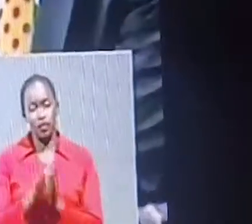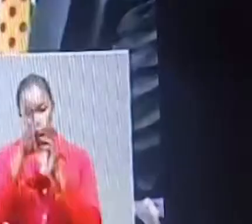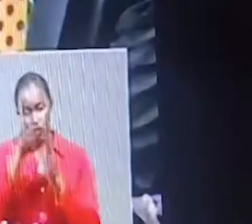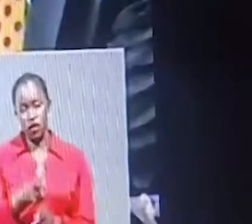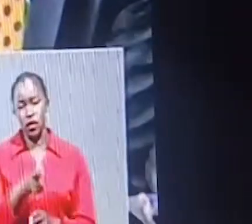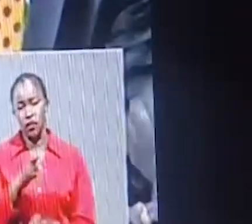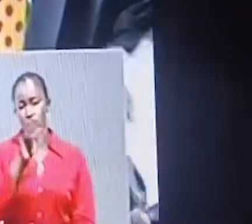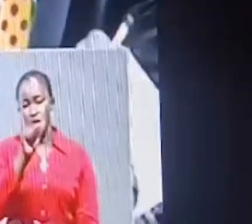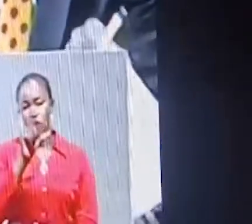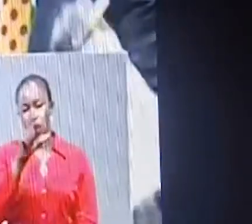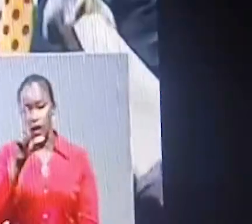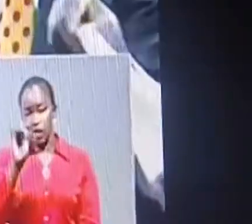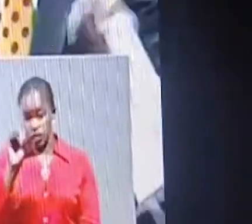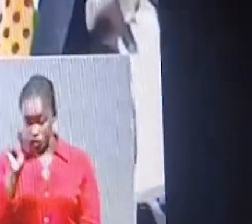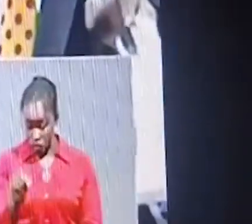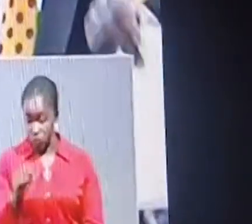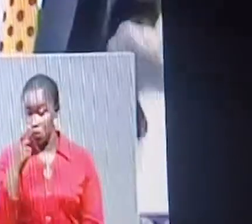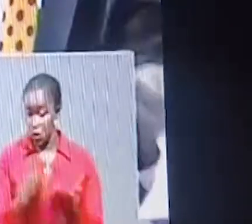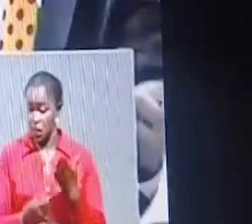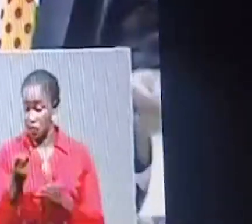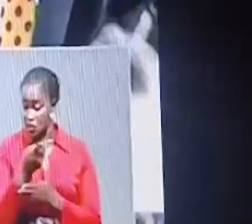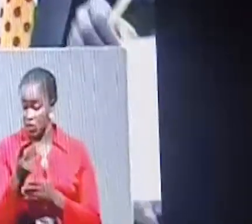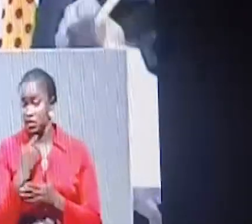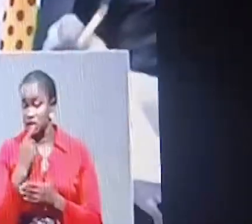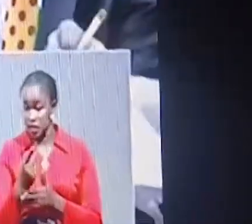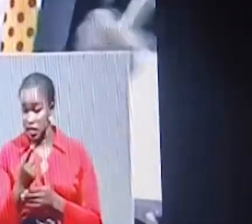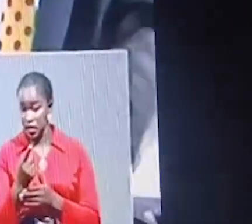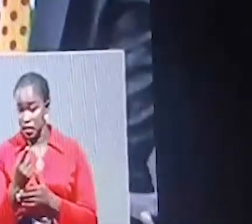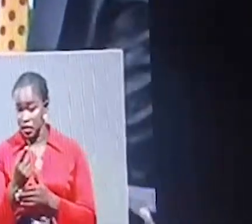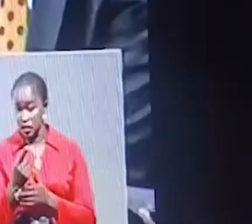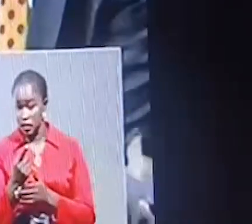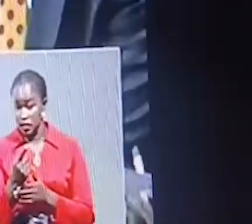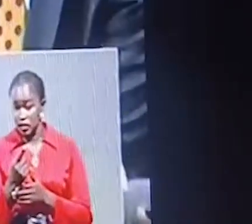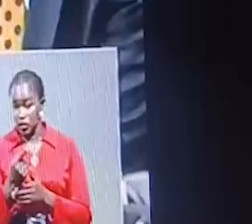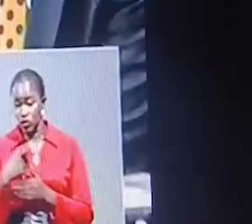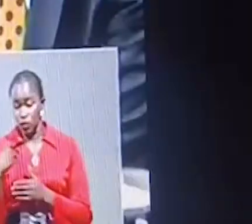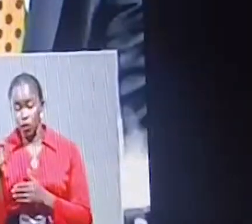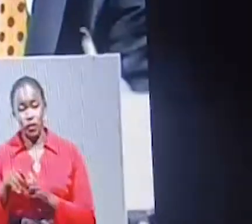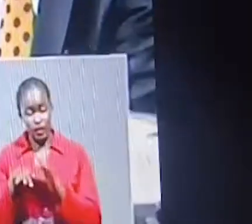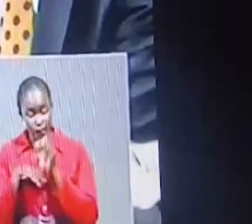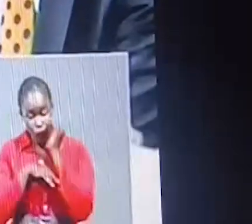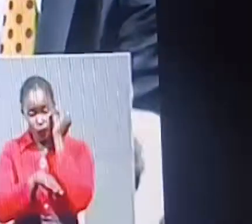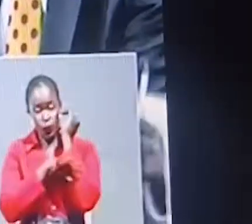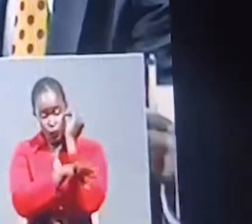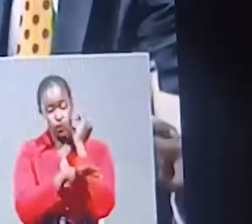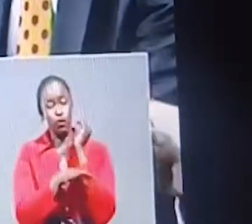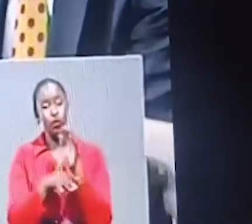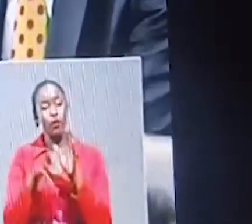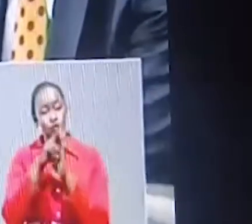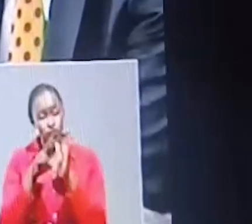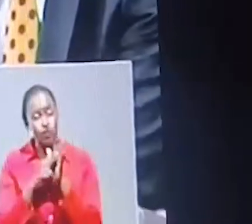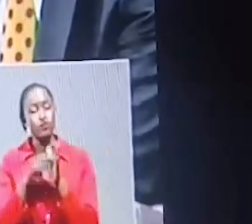Audrey Alion have raised goes to the root of our rules of procedure, and